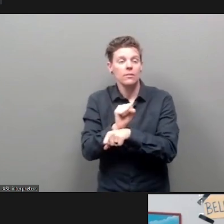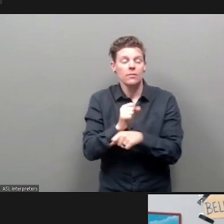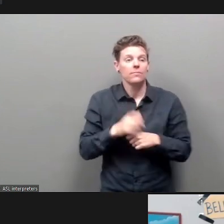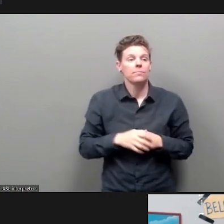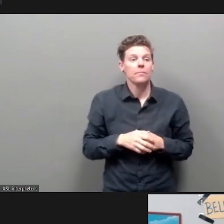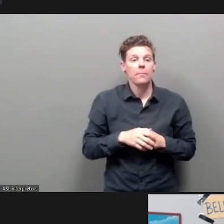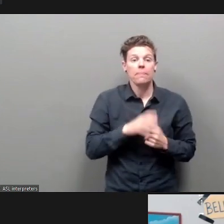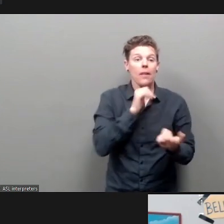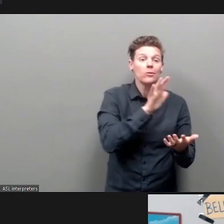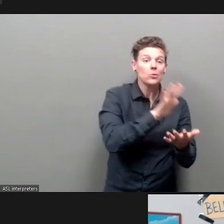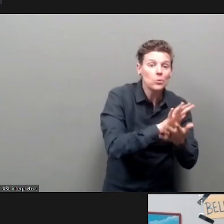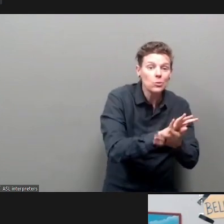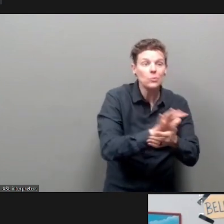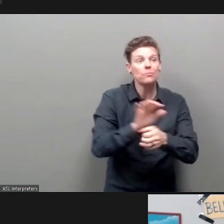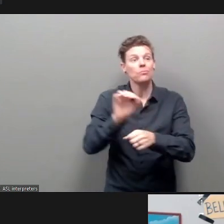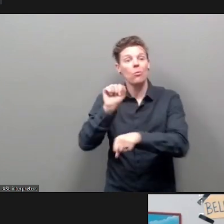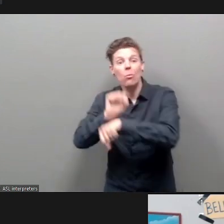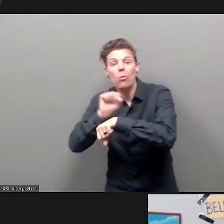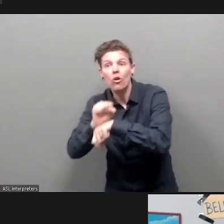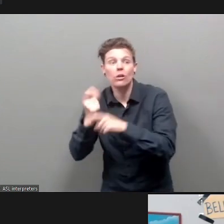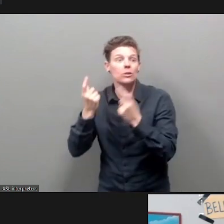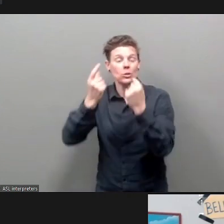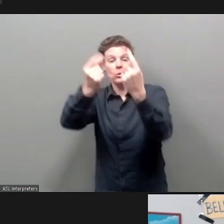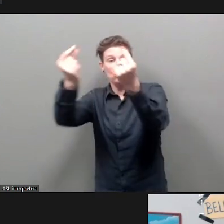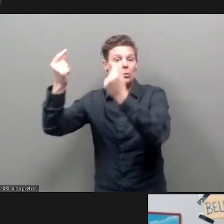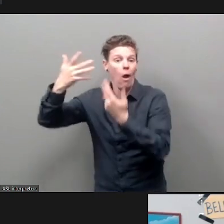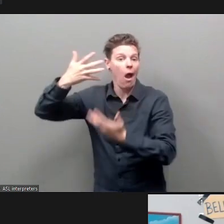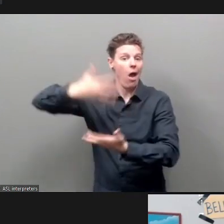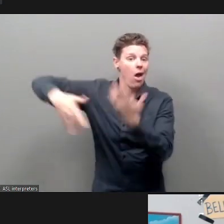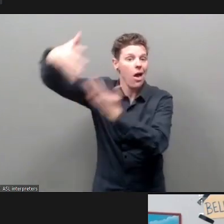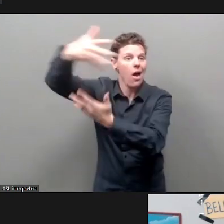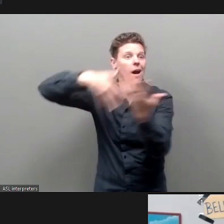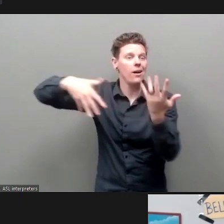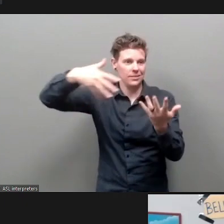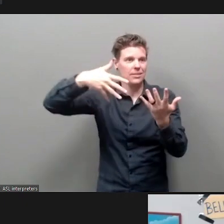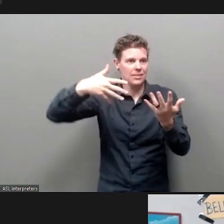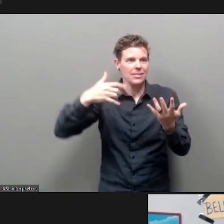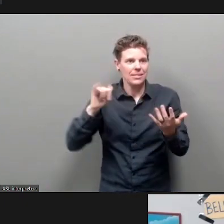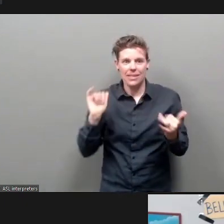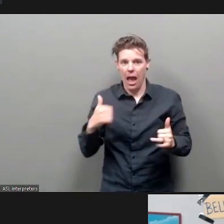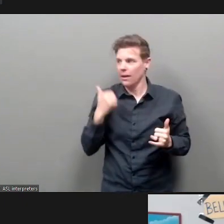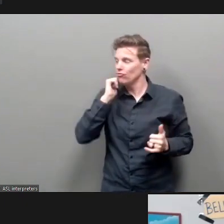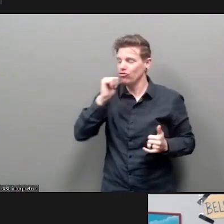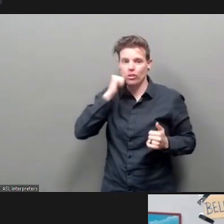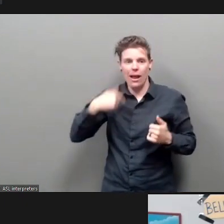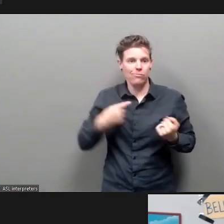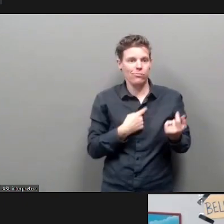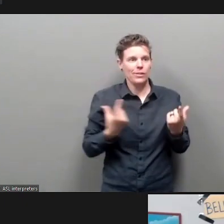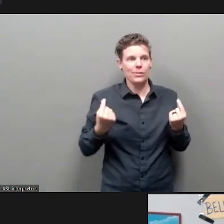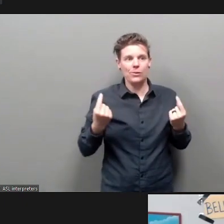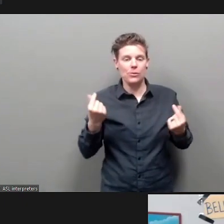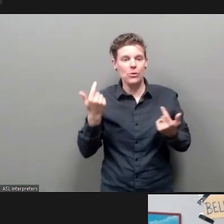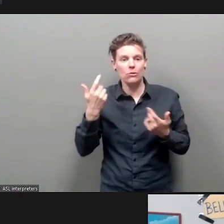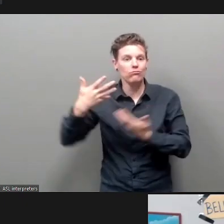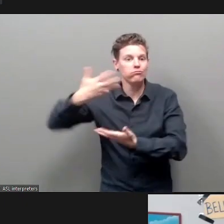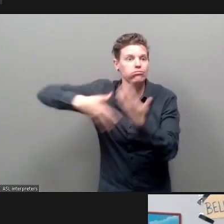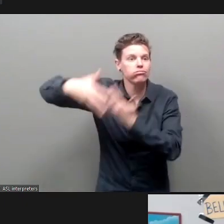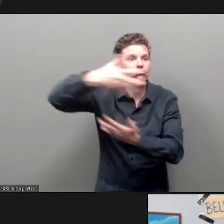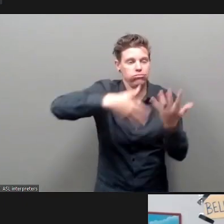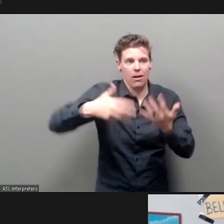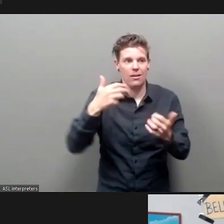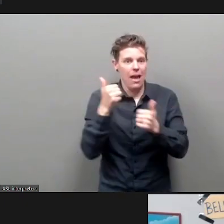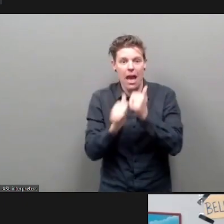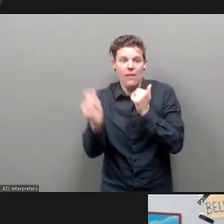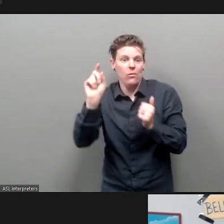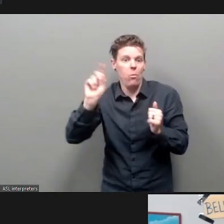often, like I always like to say, doing everything with everyone everywhere. And so, I think